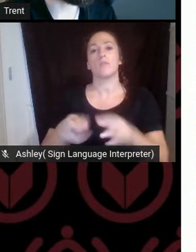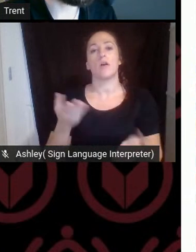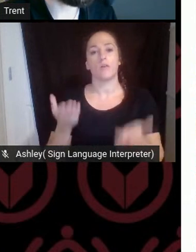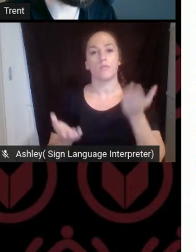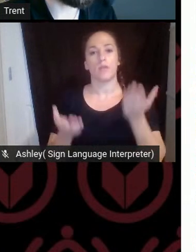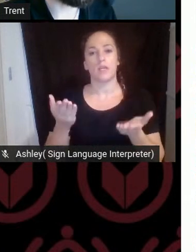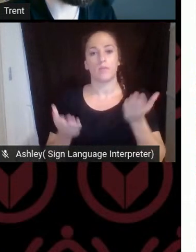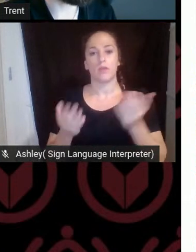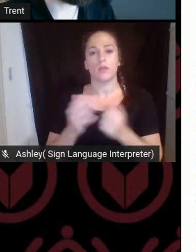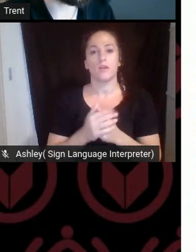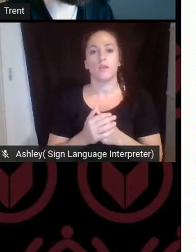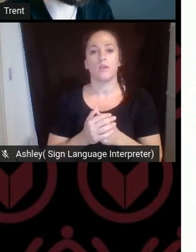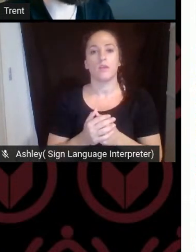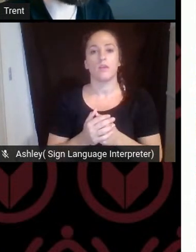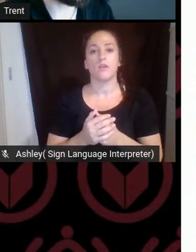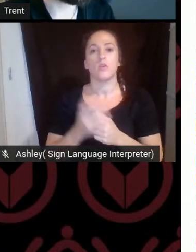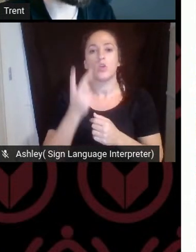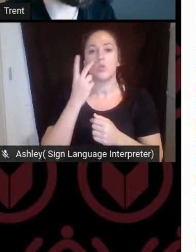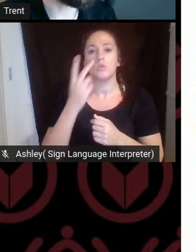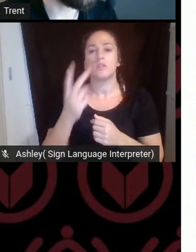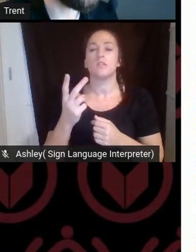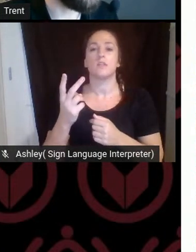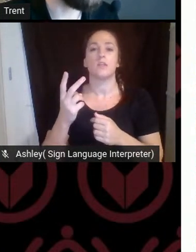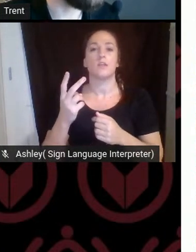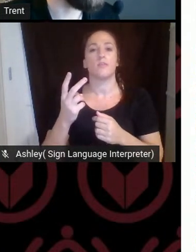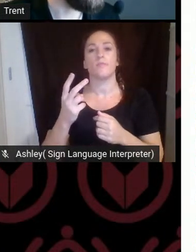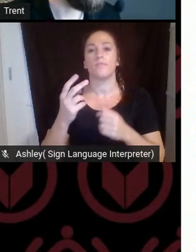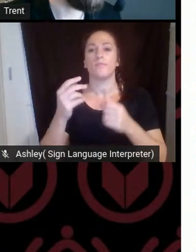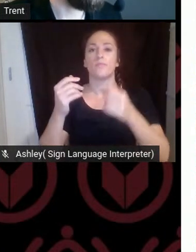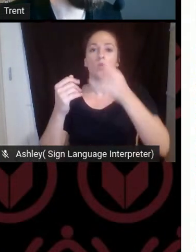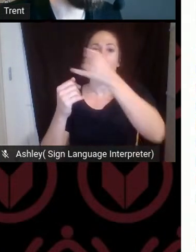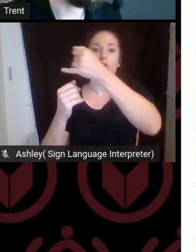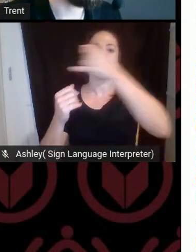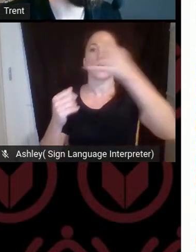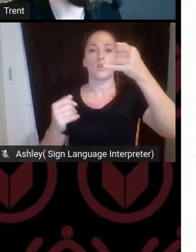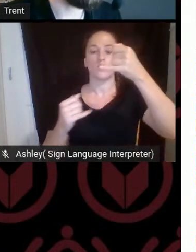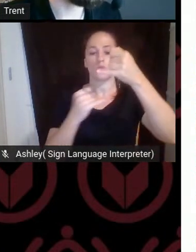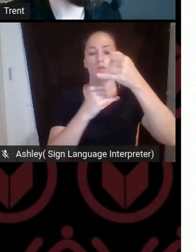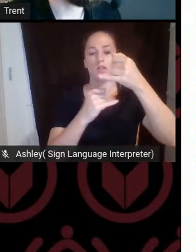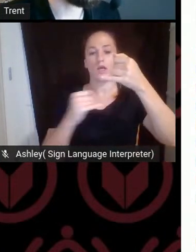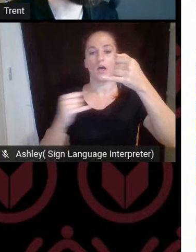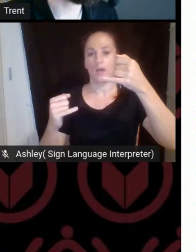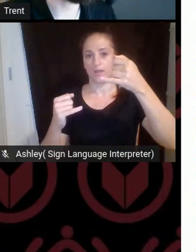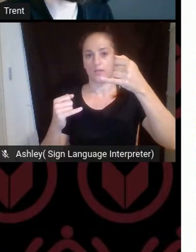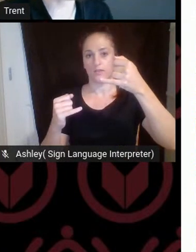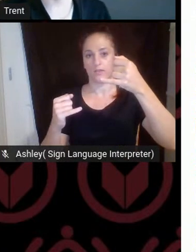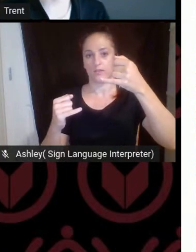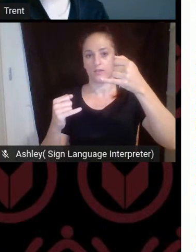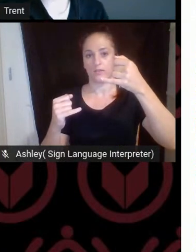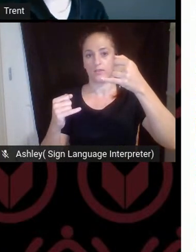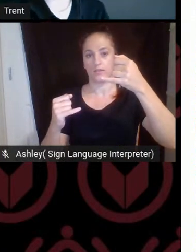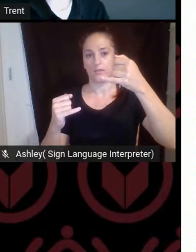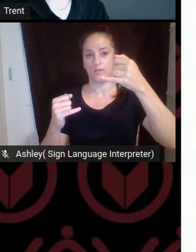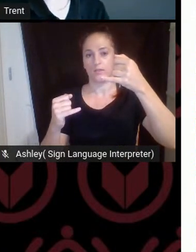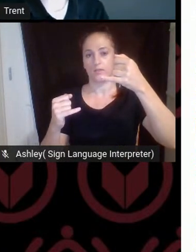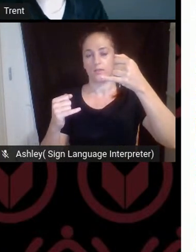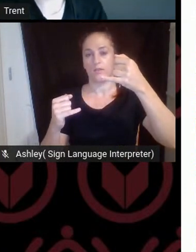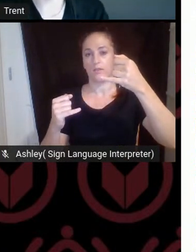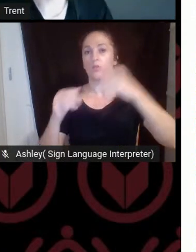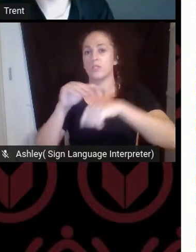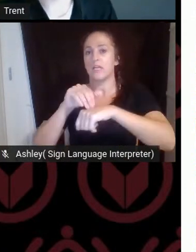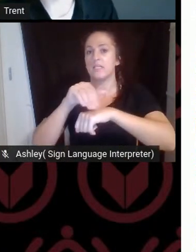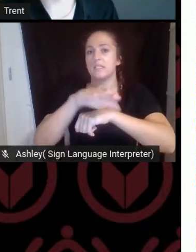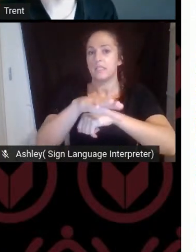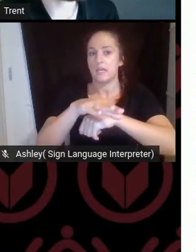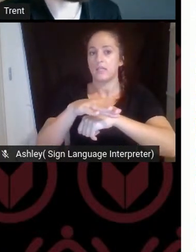lines that are, they're colored with whatever color you have set up for your calendar. But the lines have been crossed through, and I've sent a notification